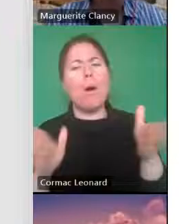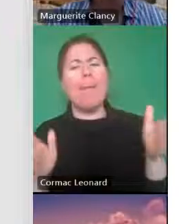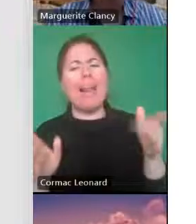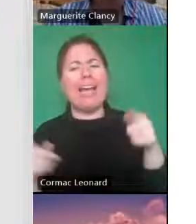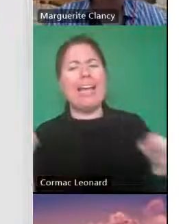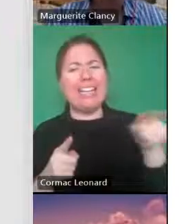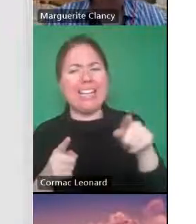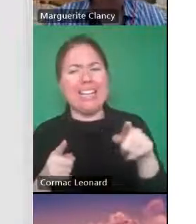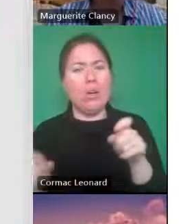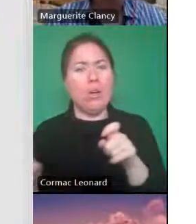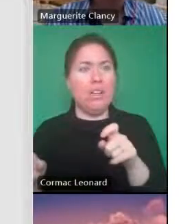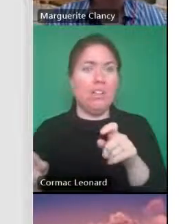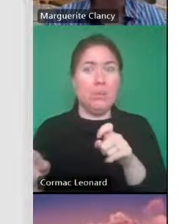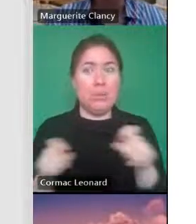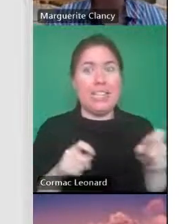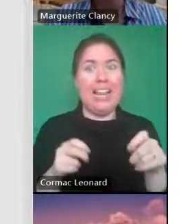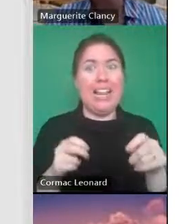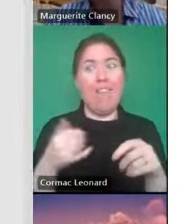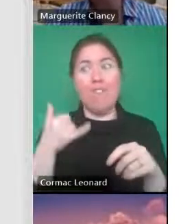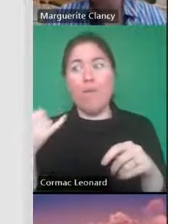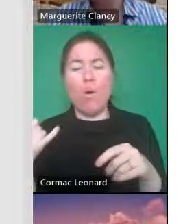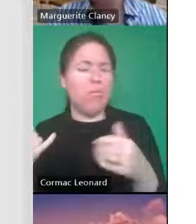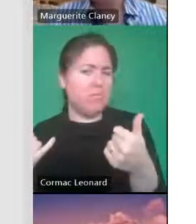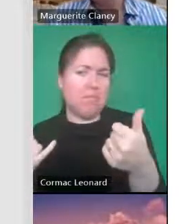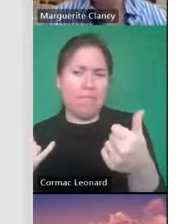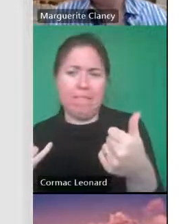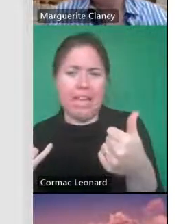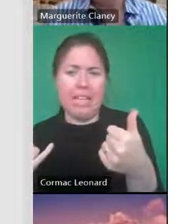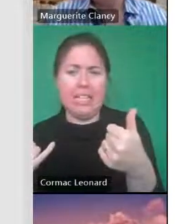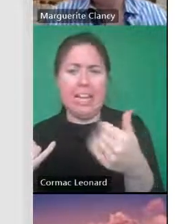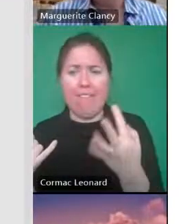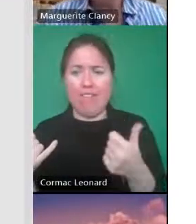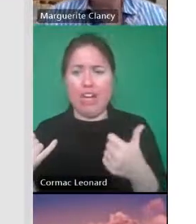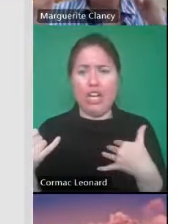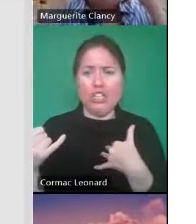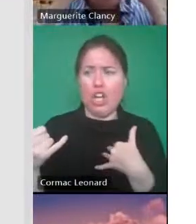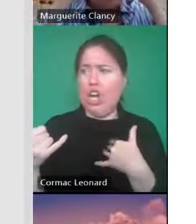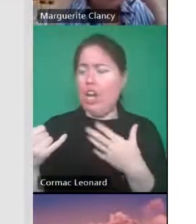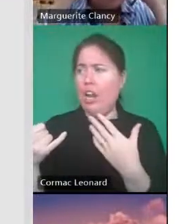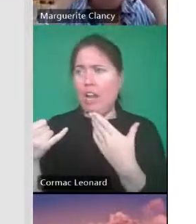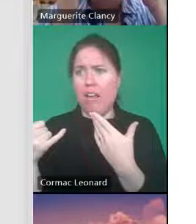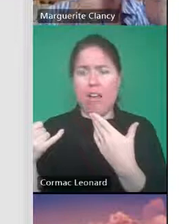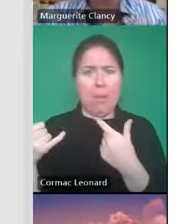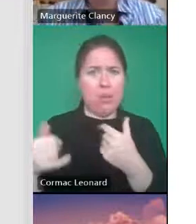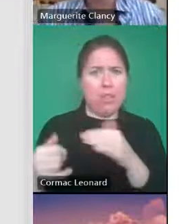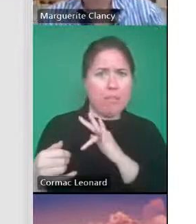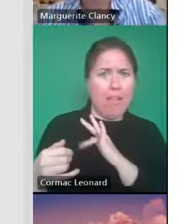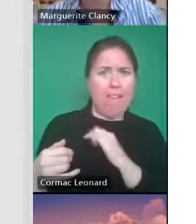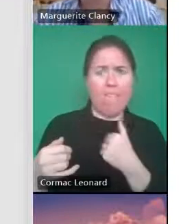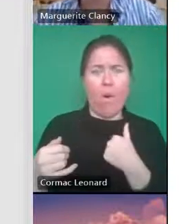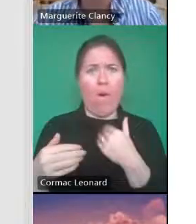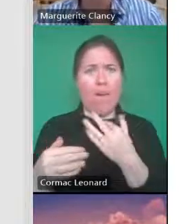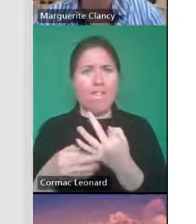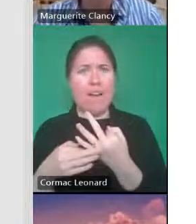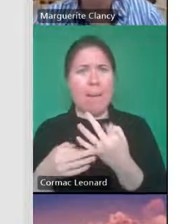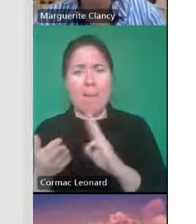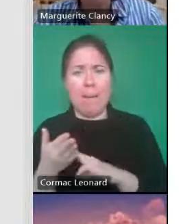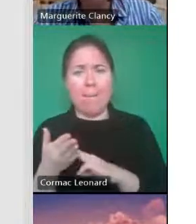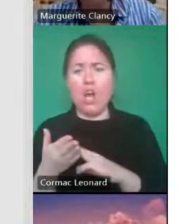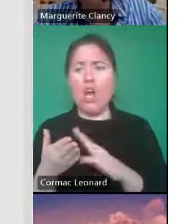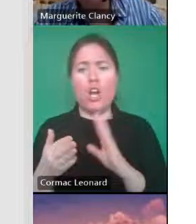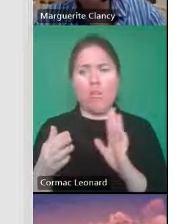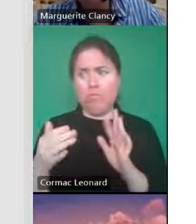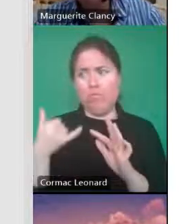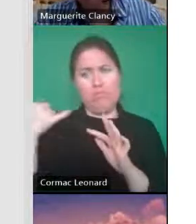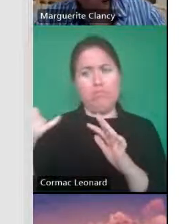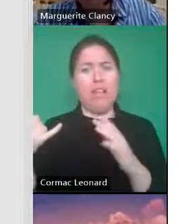people will still phone, and that's right and proper. People are still concerned about themselves or a family member, and that's why I've put up the